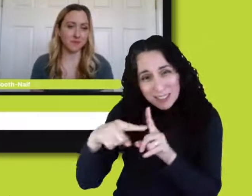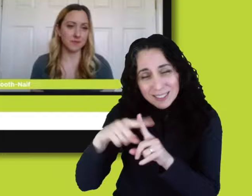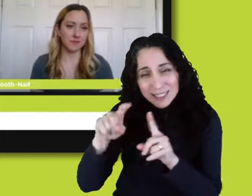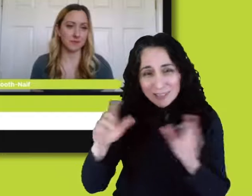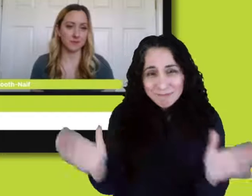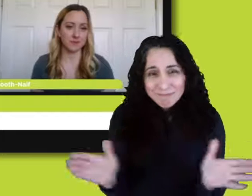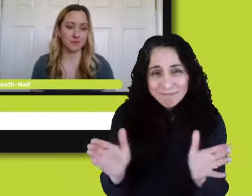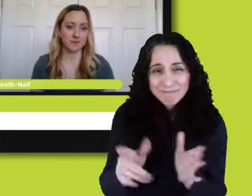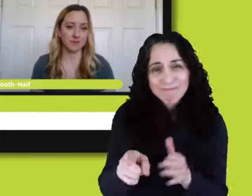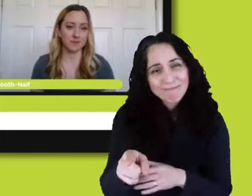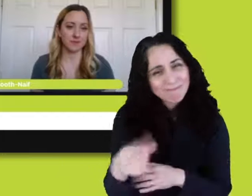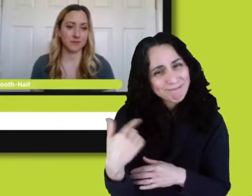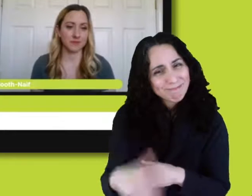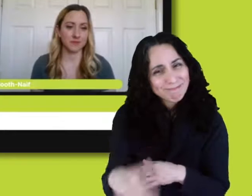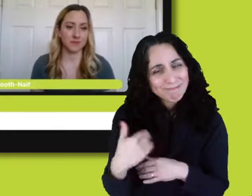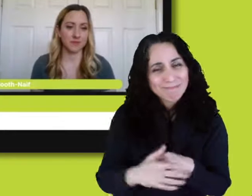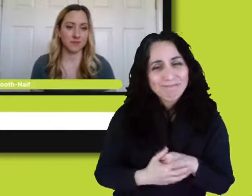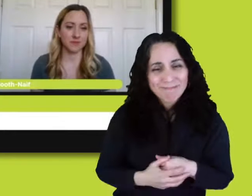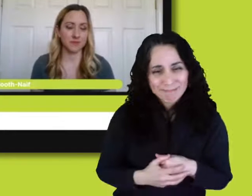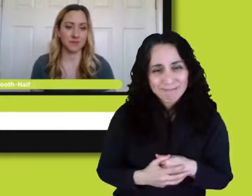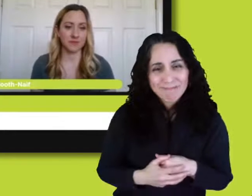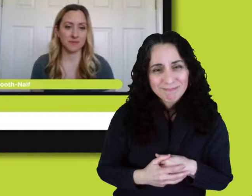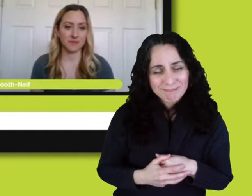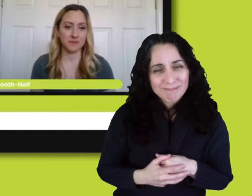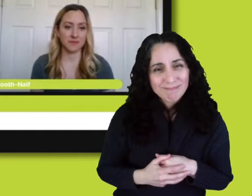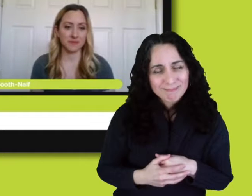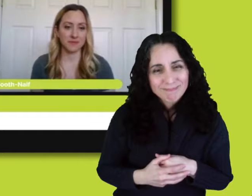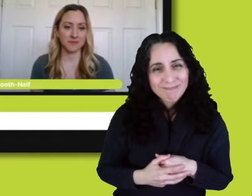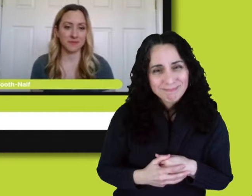some positivity. You are, I think,